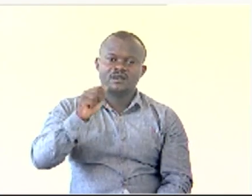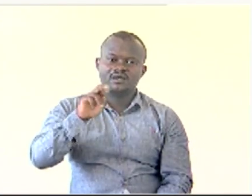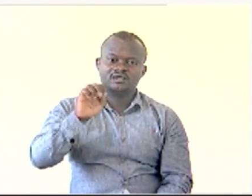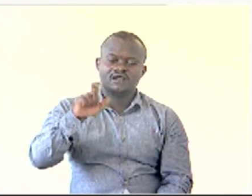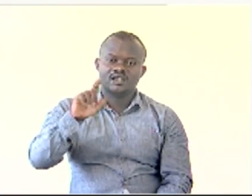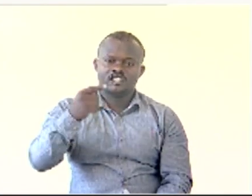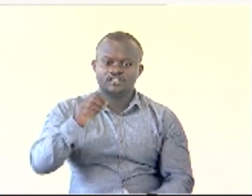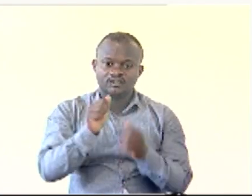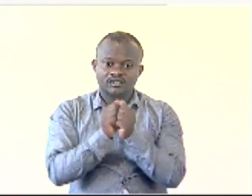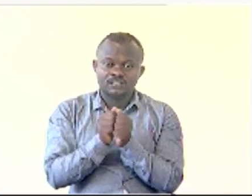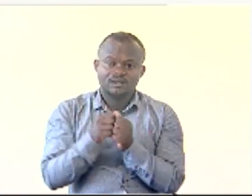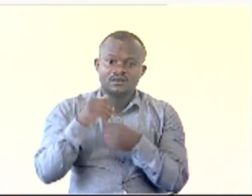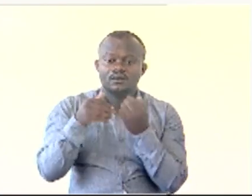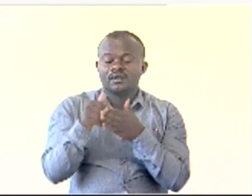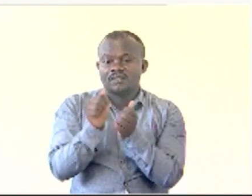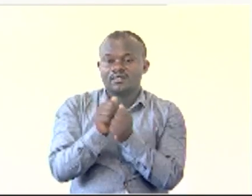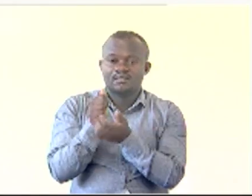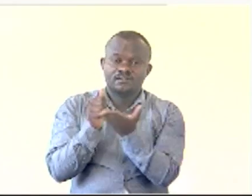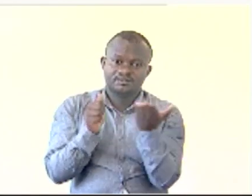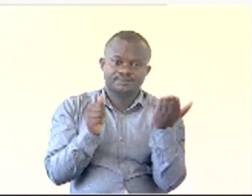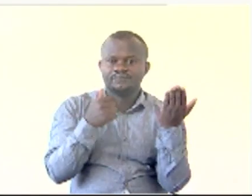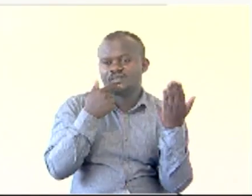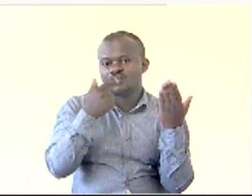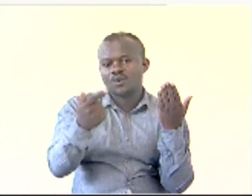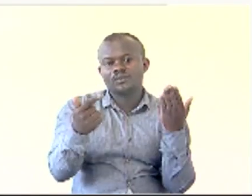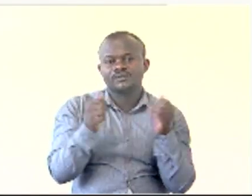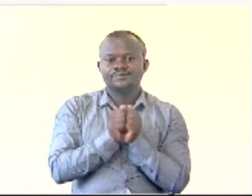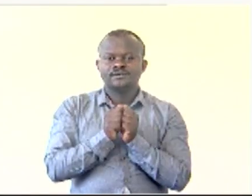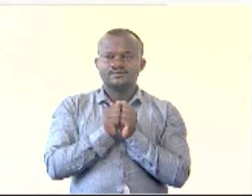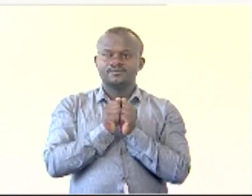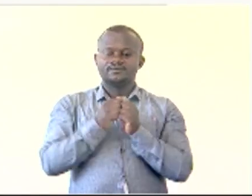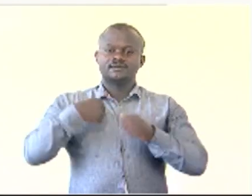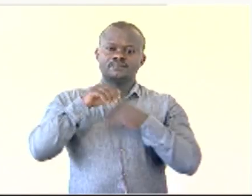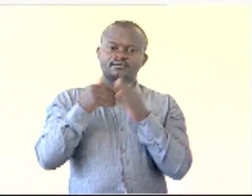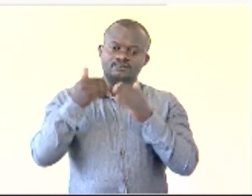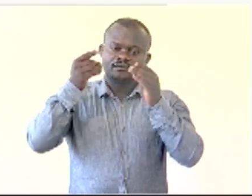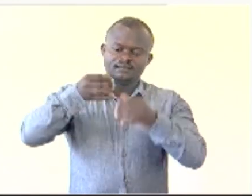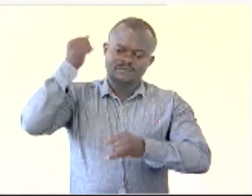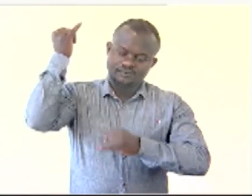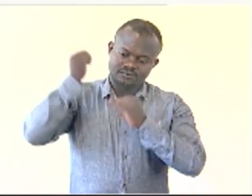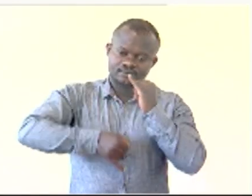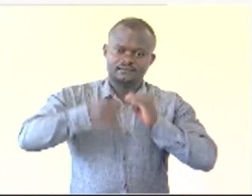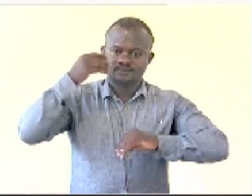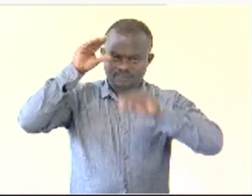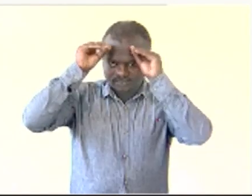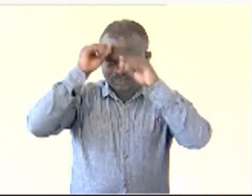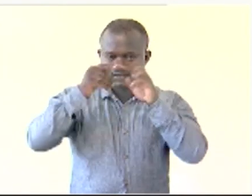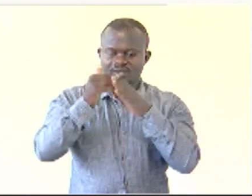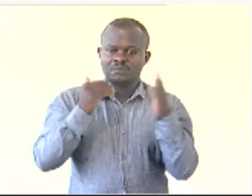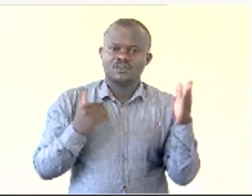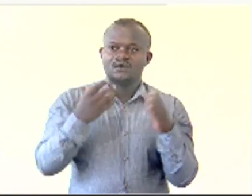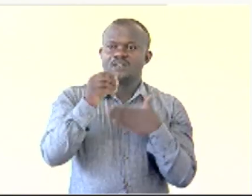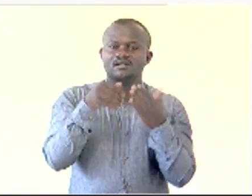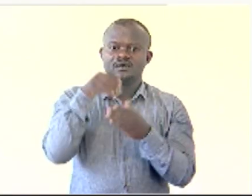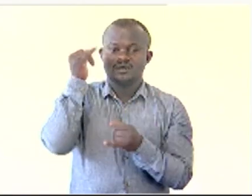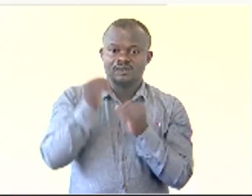cavity with synovial fluid. So we are coming to the end of the lesson, but before I come to the end of